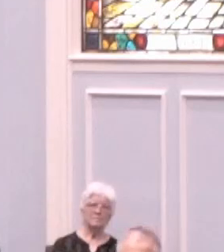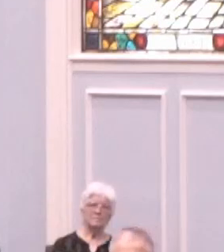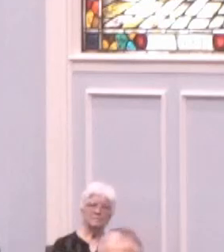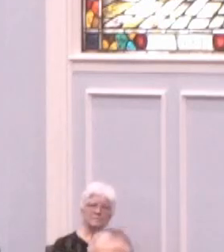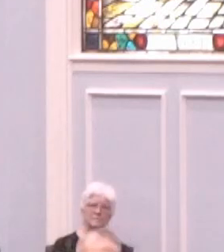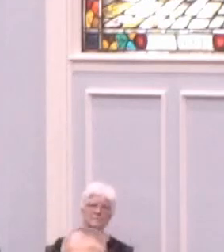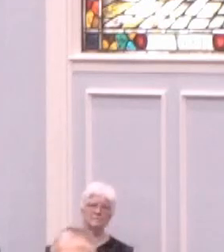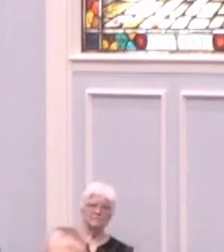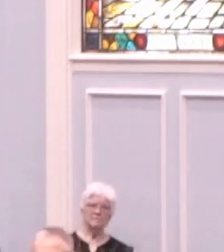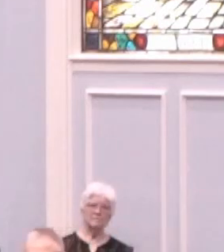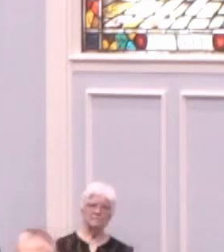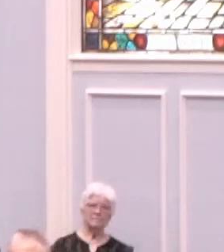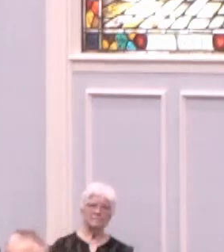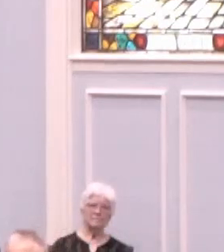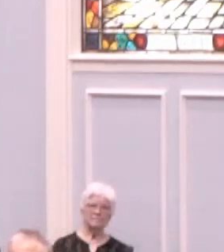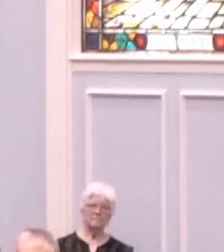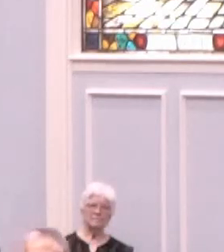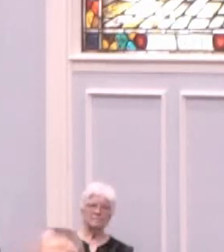glory